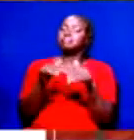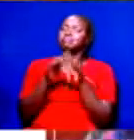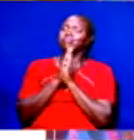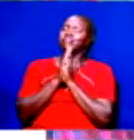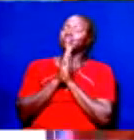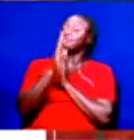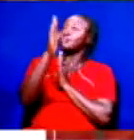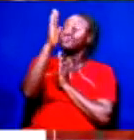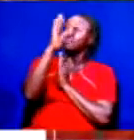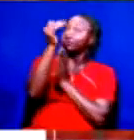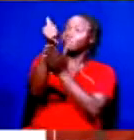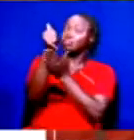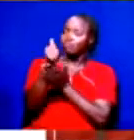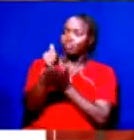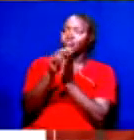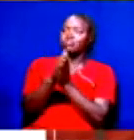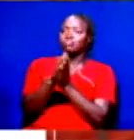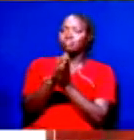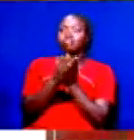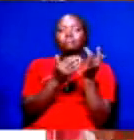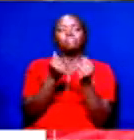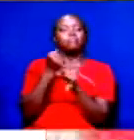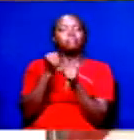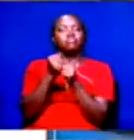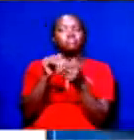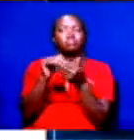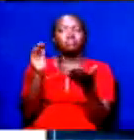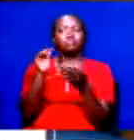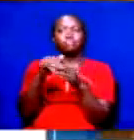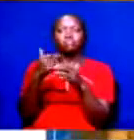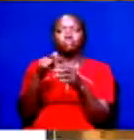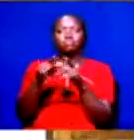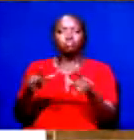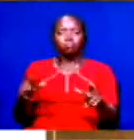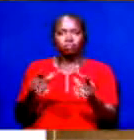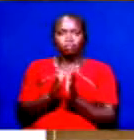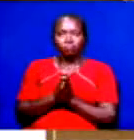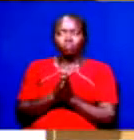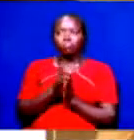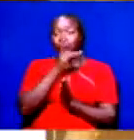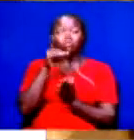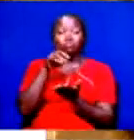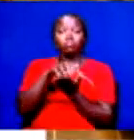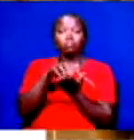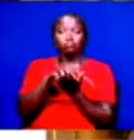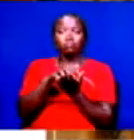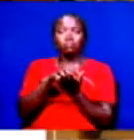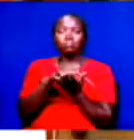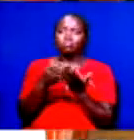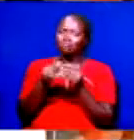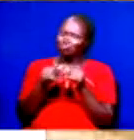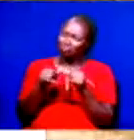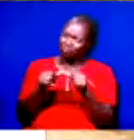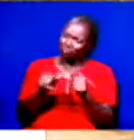And we have hope that she will do more in our lands. The current drought situation has been ongoing for the